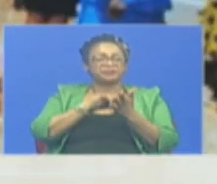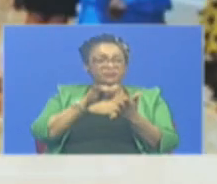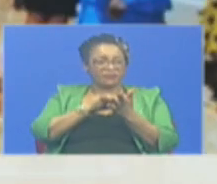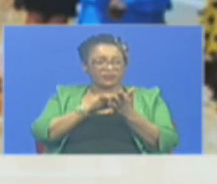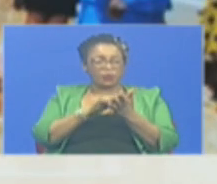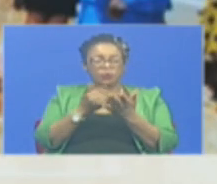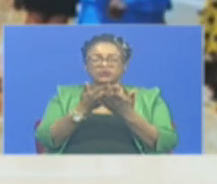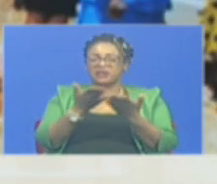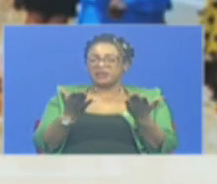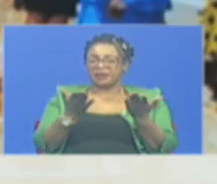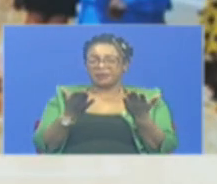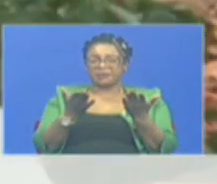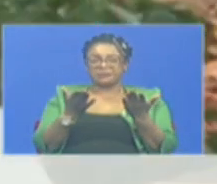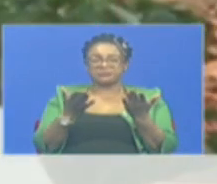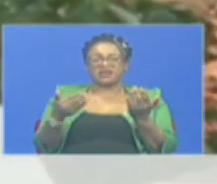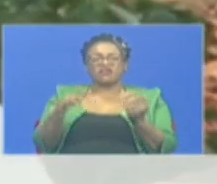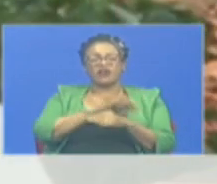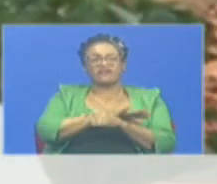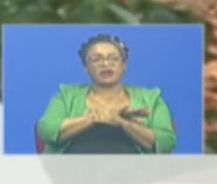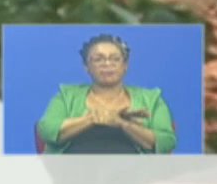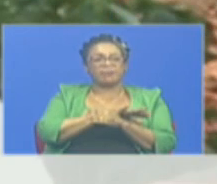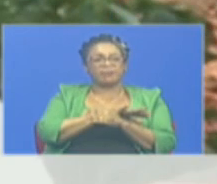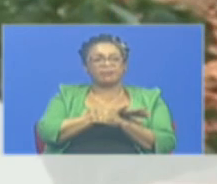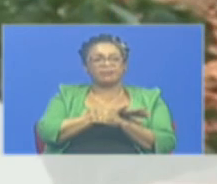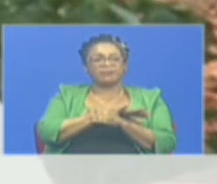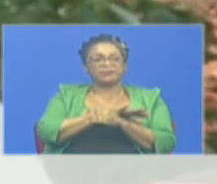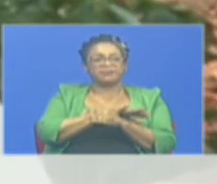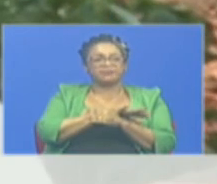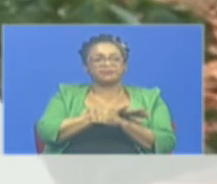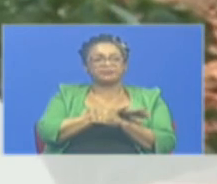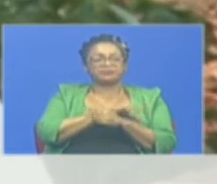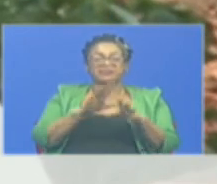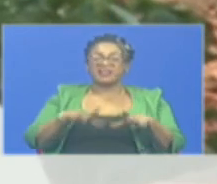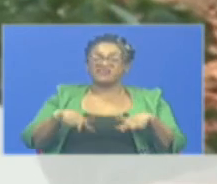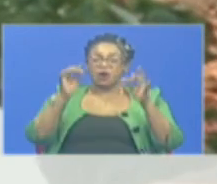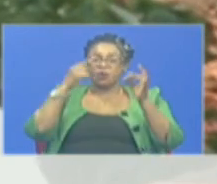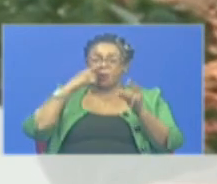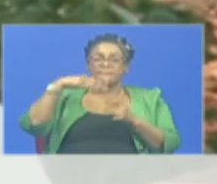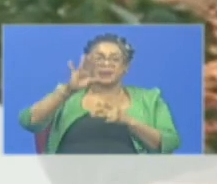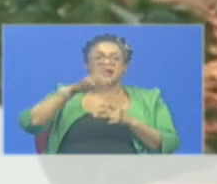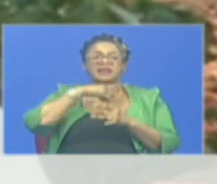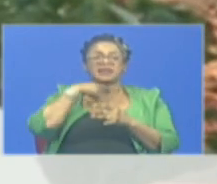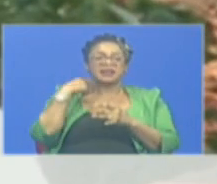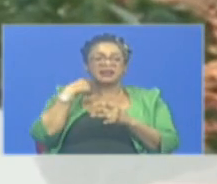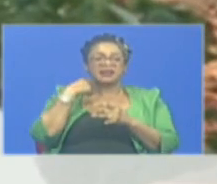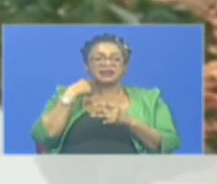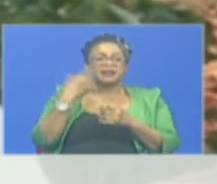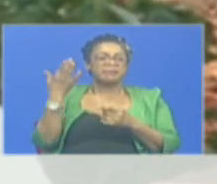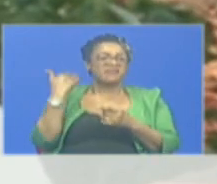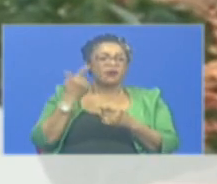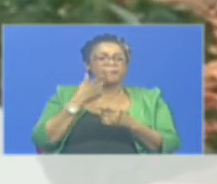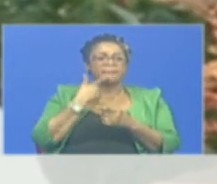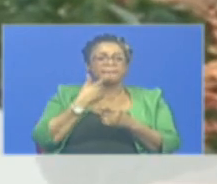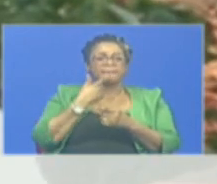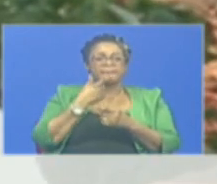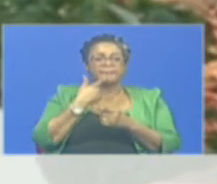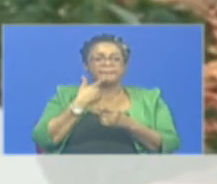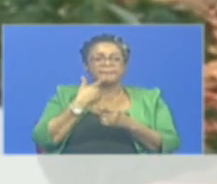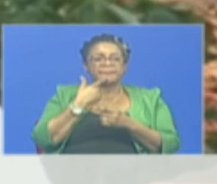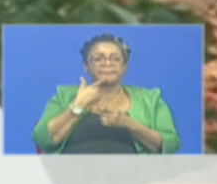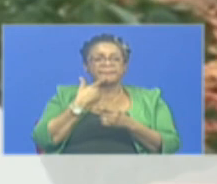mystery and cover-ups. Nikuta kwake amewawa na kulikuwa kuna semwa ni kaboni ya